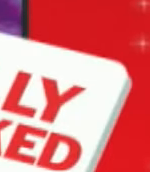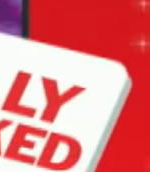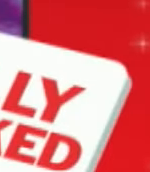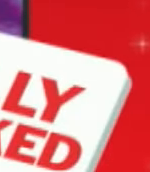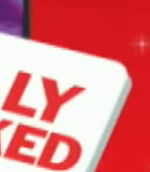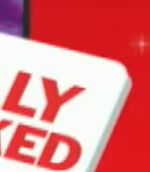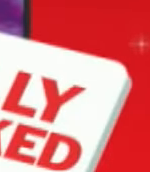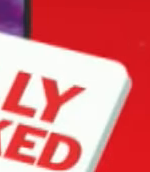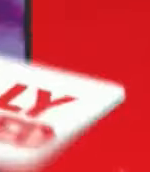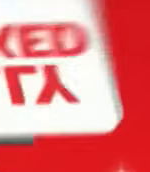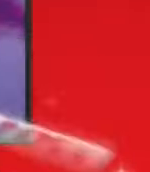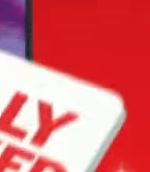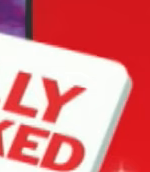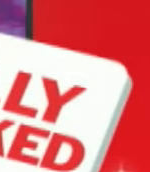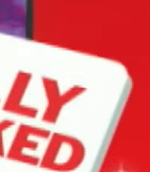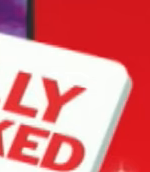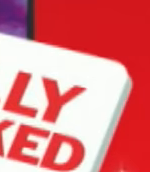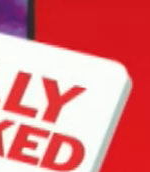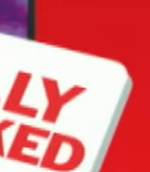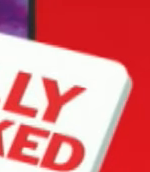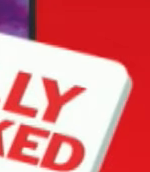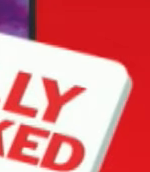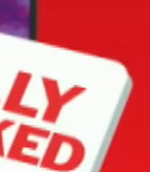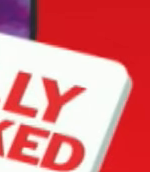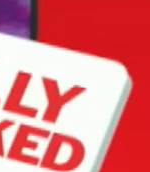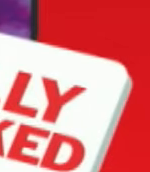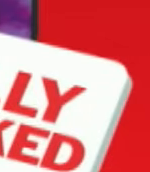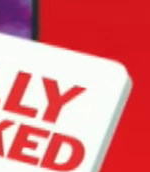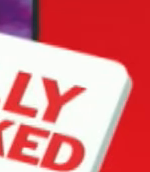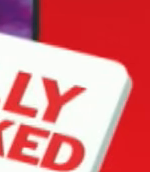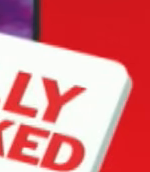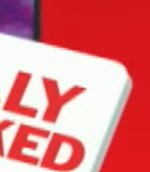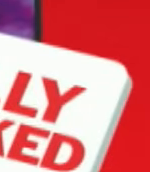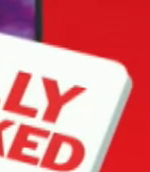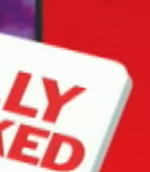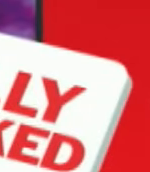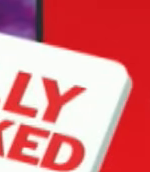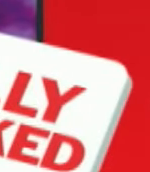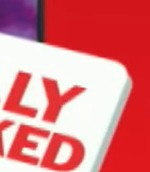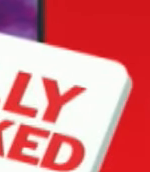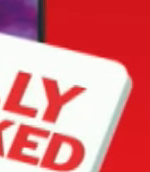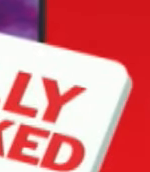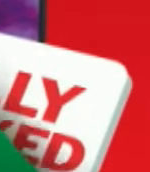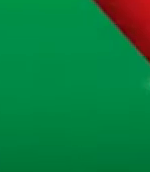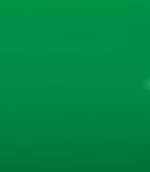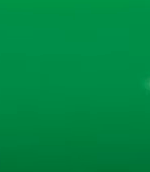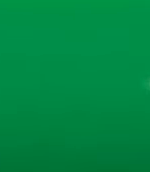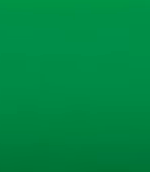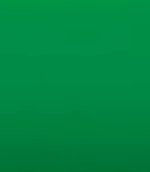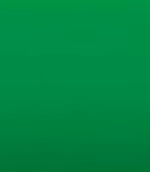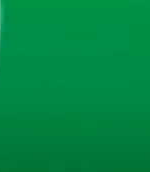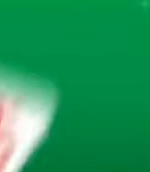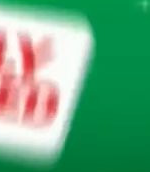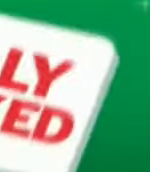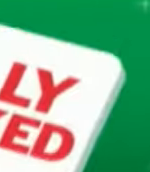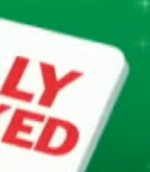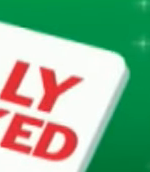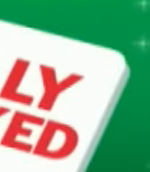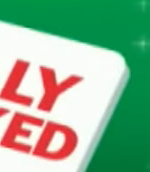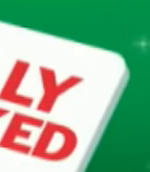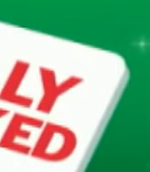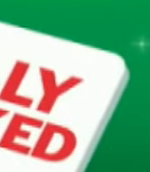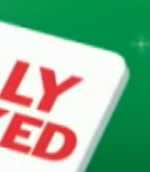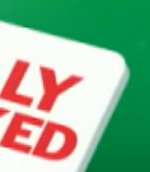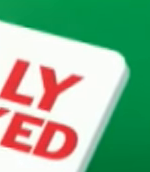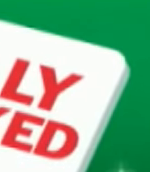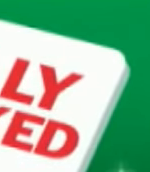This season with the Hisense 40-inch smart LED TV for only 503 per month. And get into the festive spirit